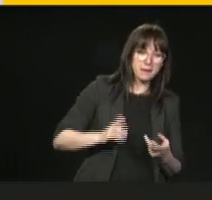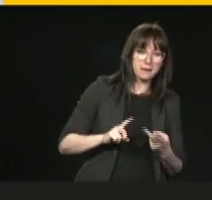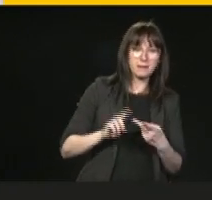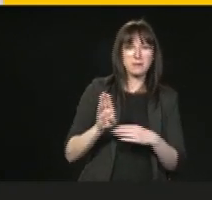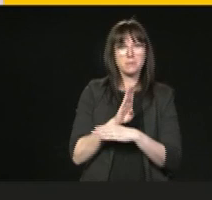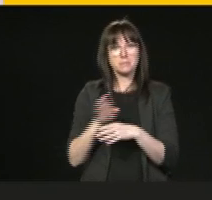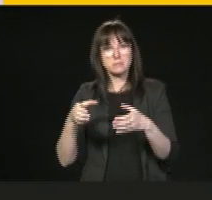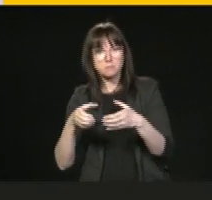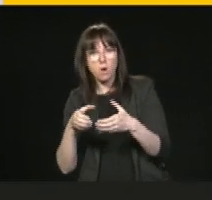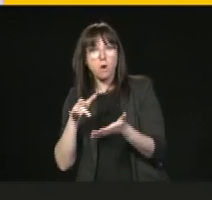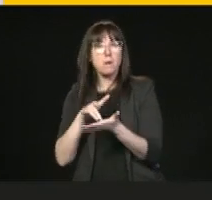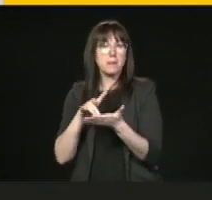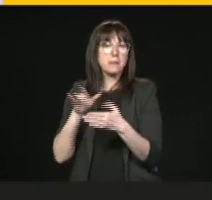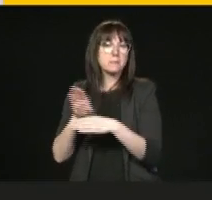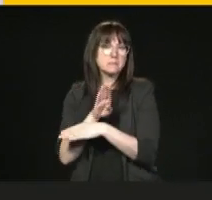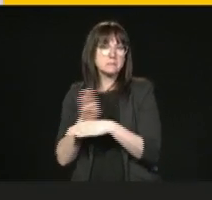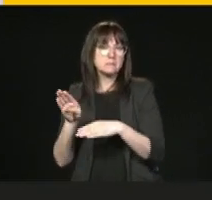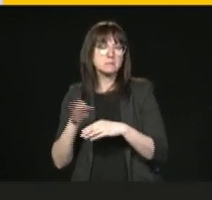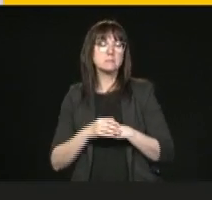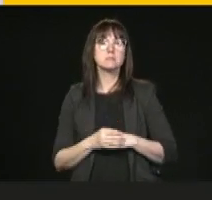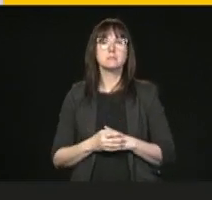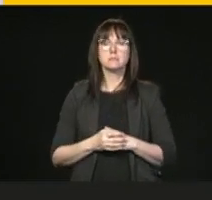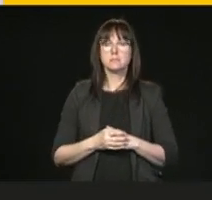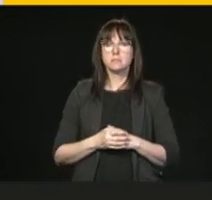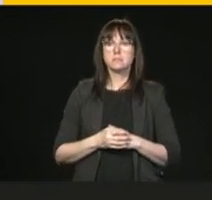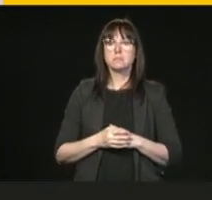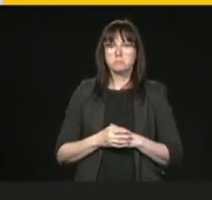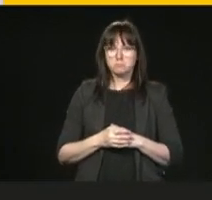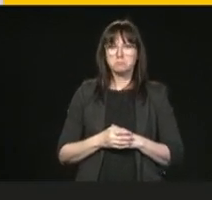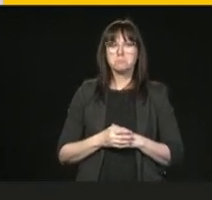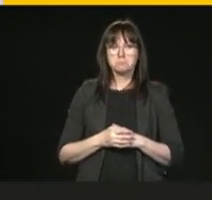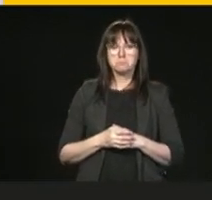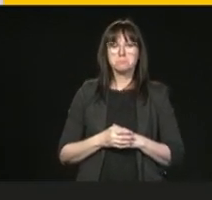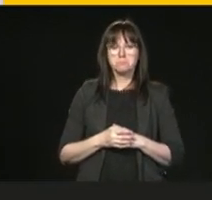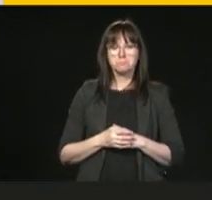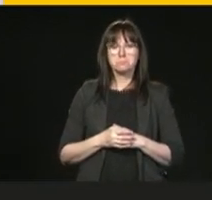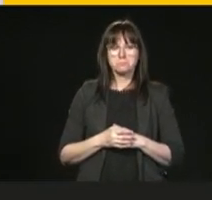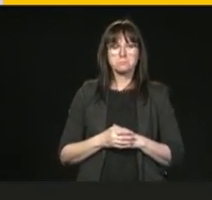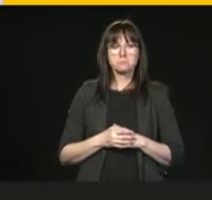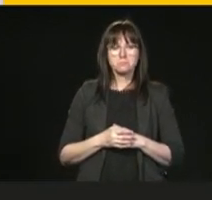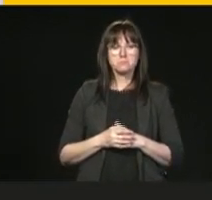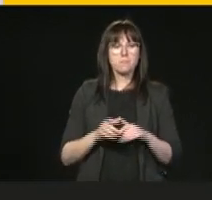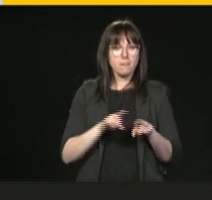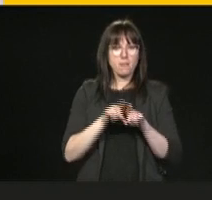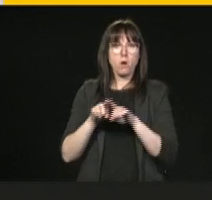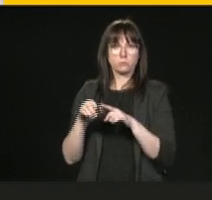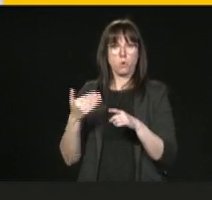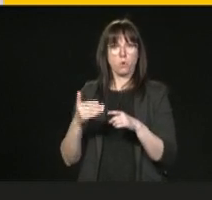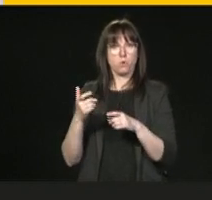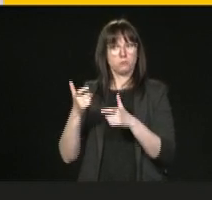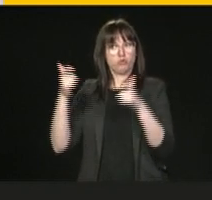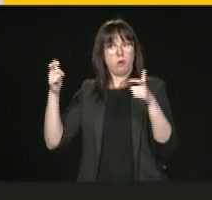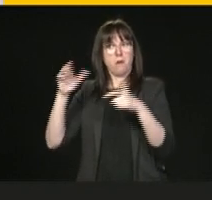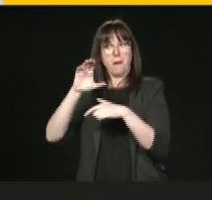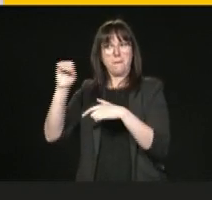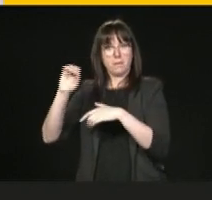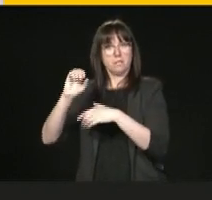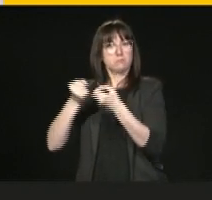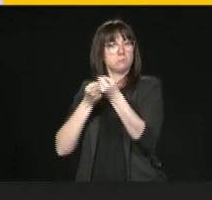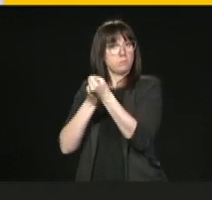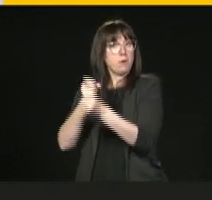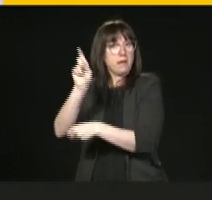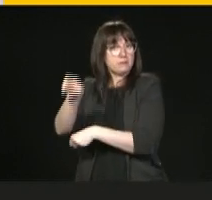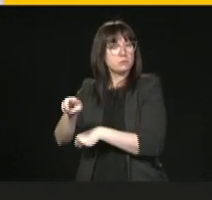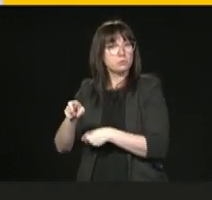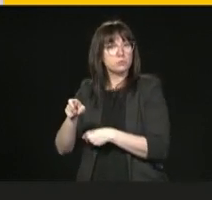businesses, and we also need to help some major corporations in sectors